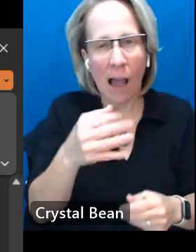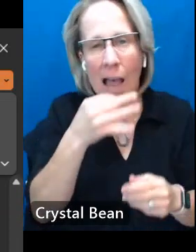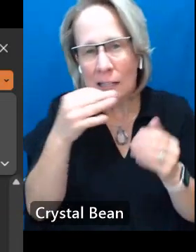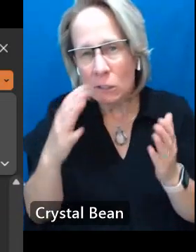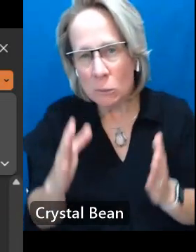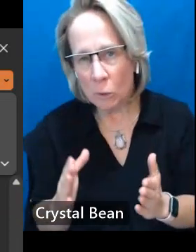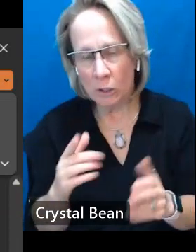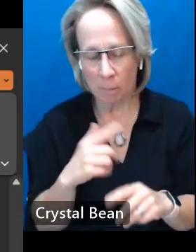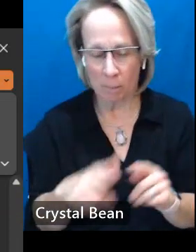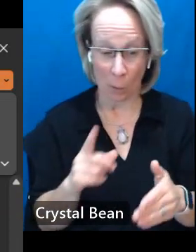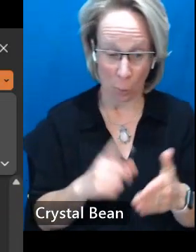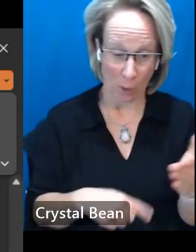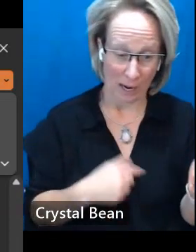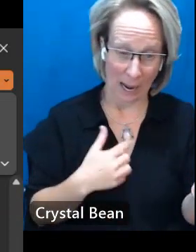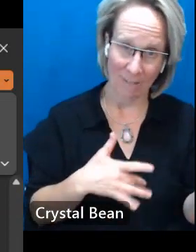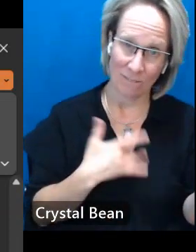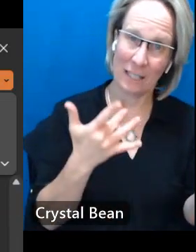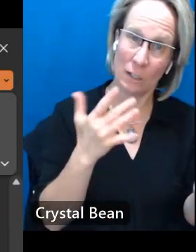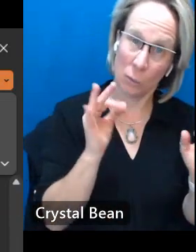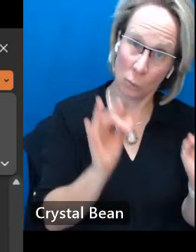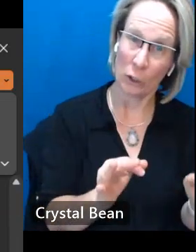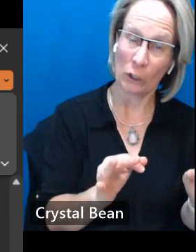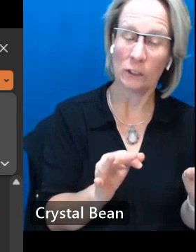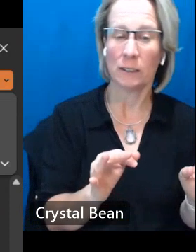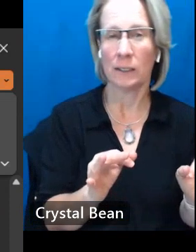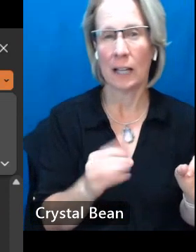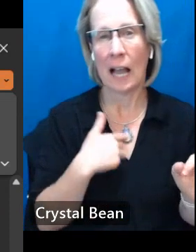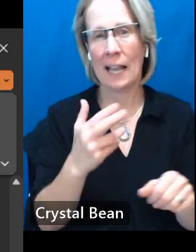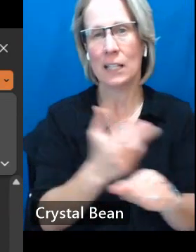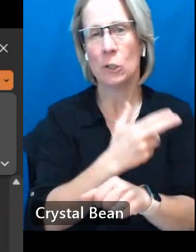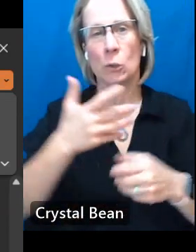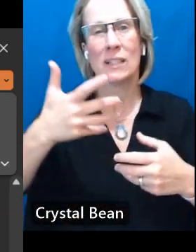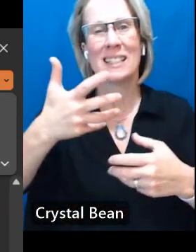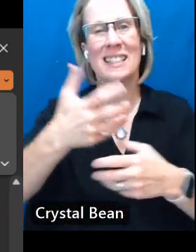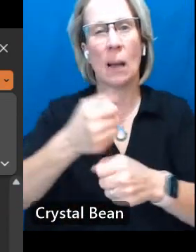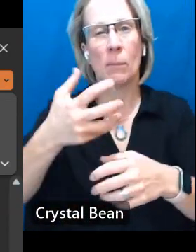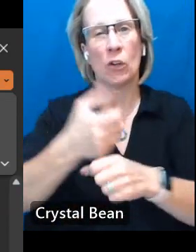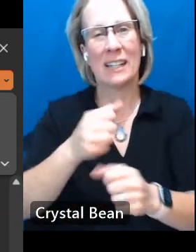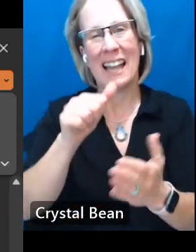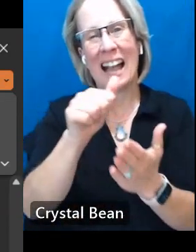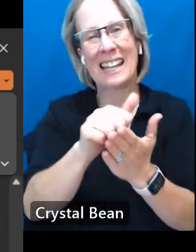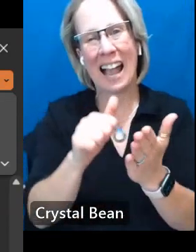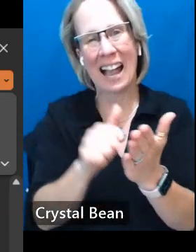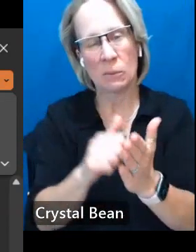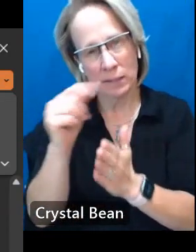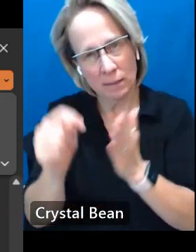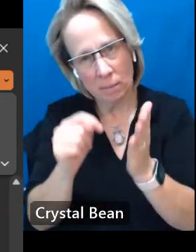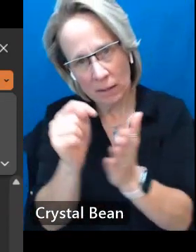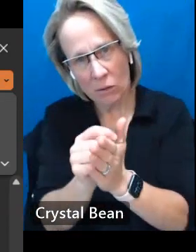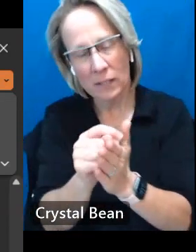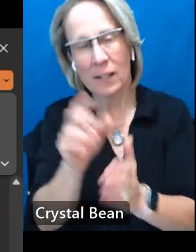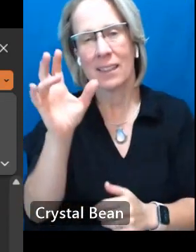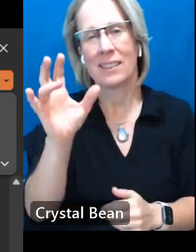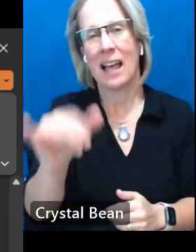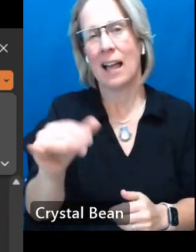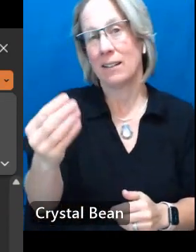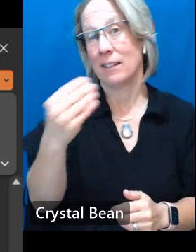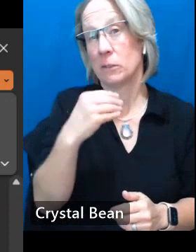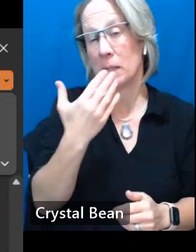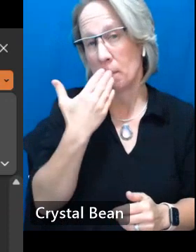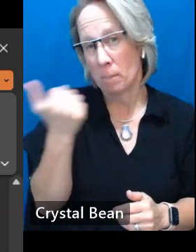I find most useful. I use summary accounting period. That seems to give me the best data. And Calendar